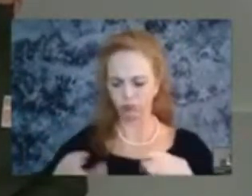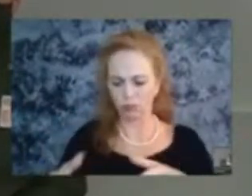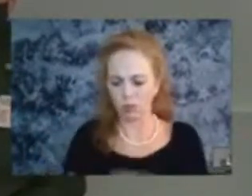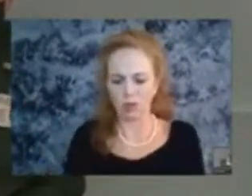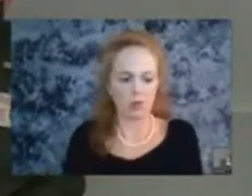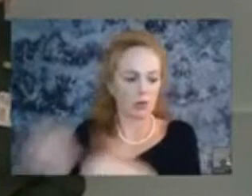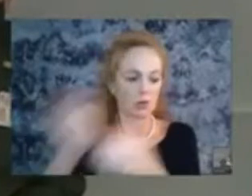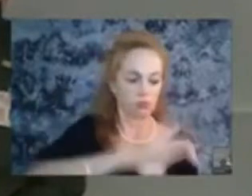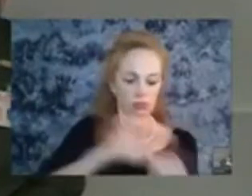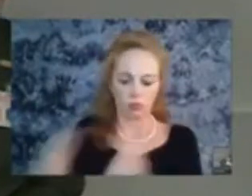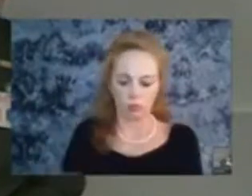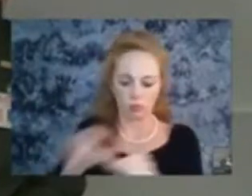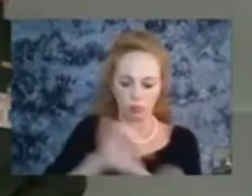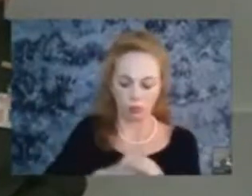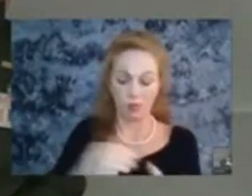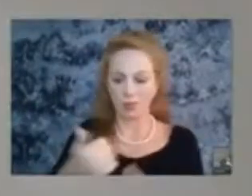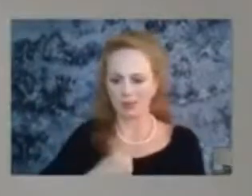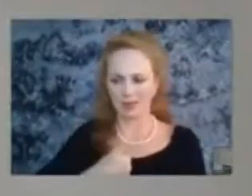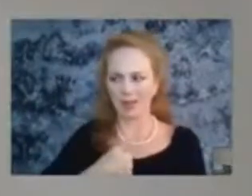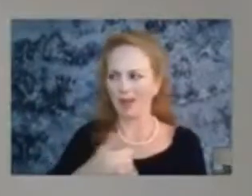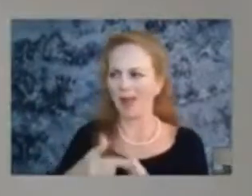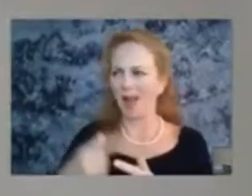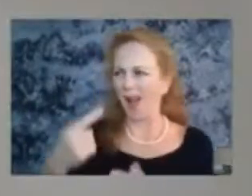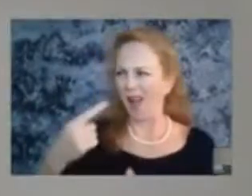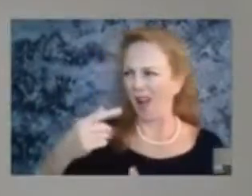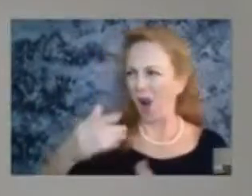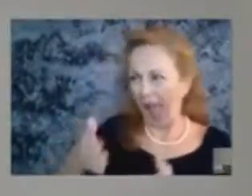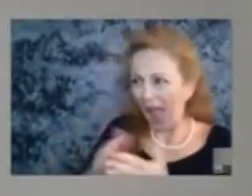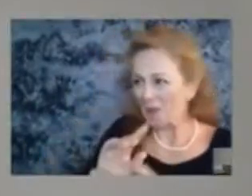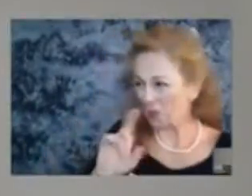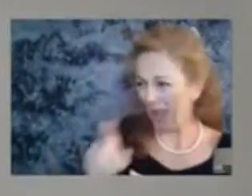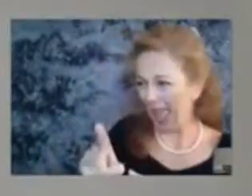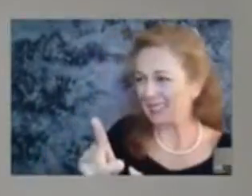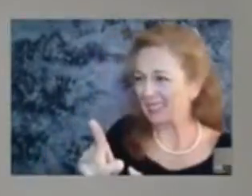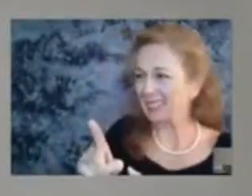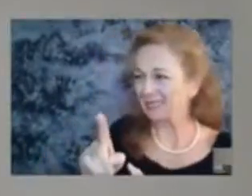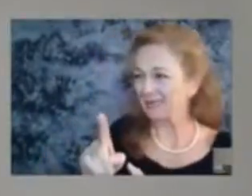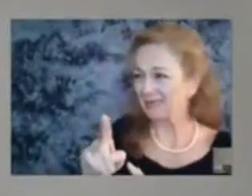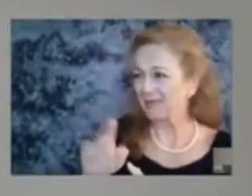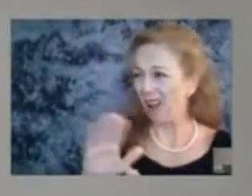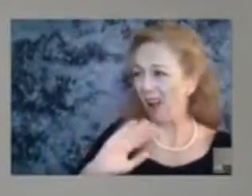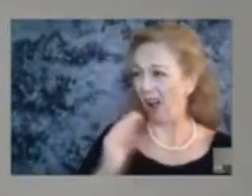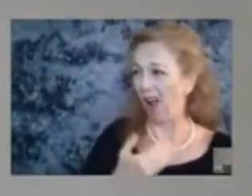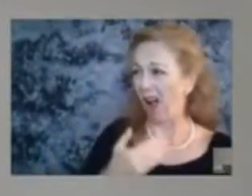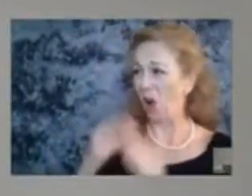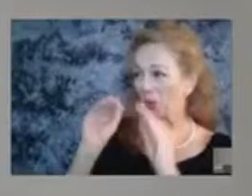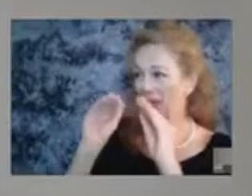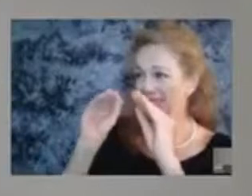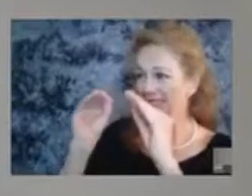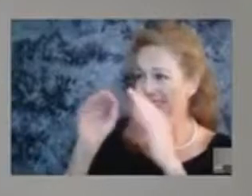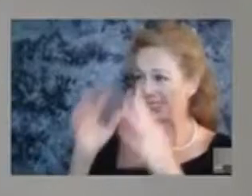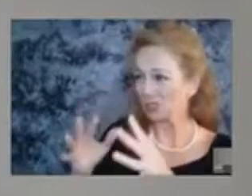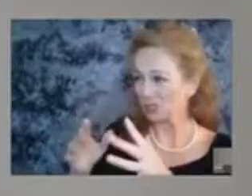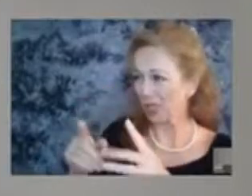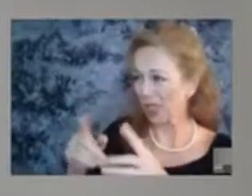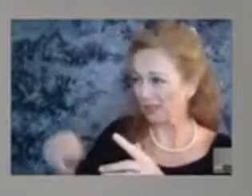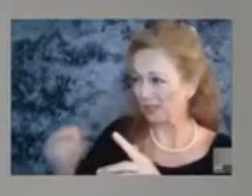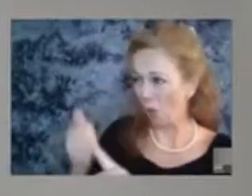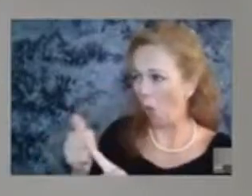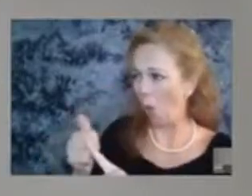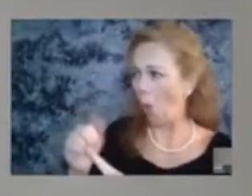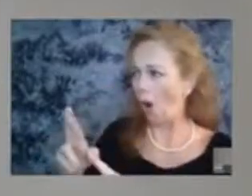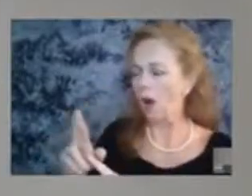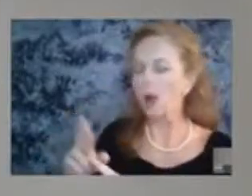that's doing that? Actually, they're piped. No one empties a bucket. Yeah. So Okay, good to know. that is taken care of itself in